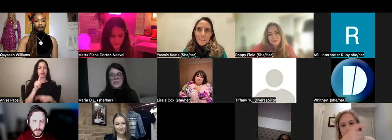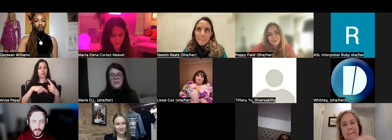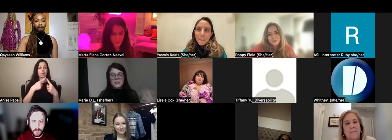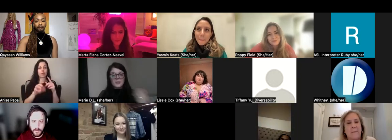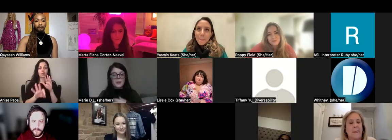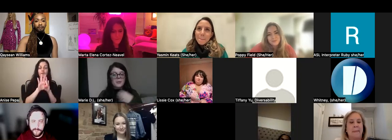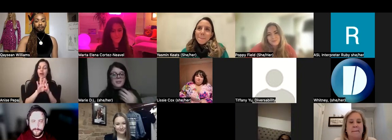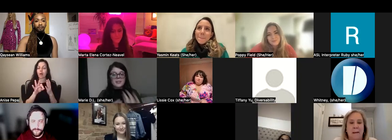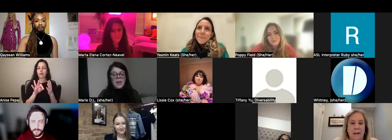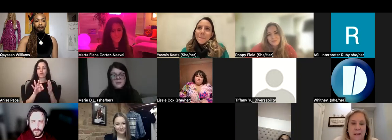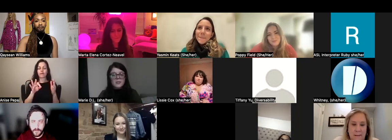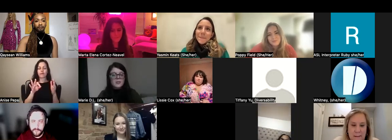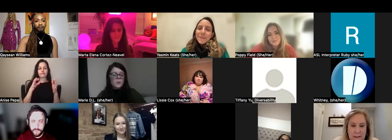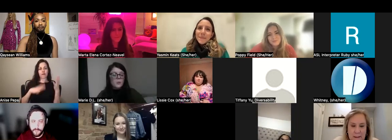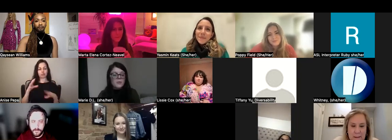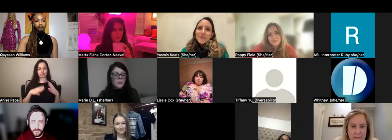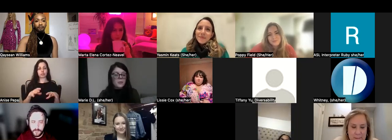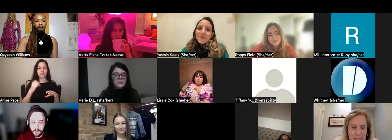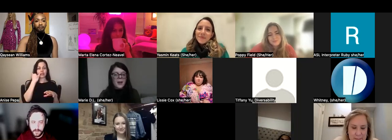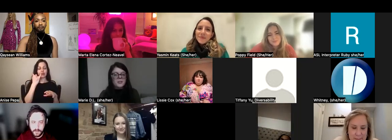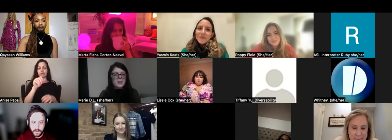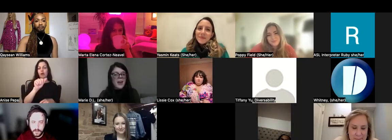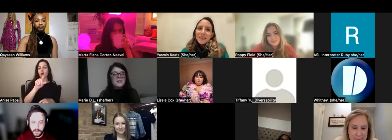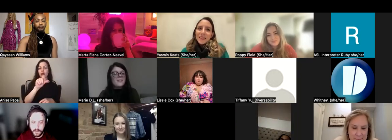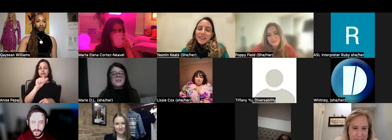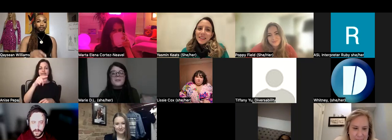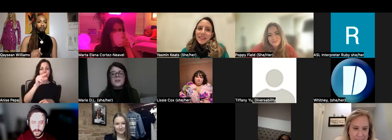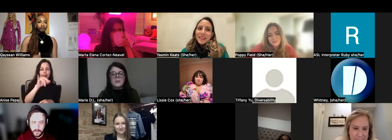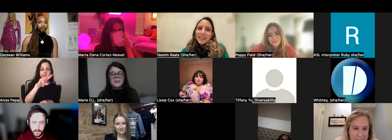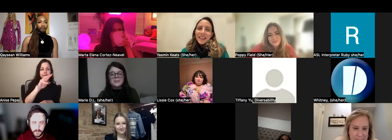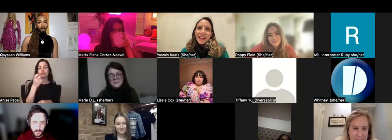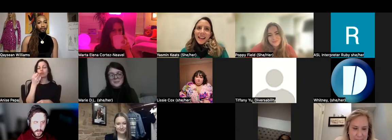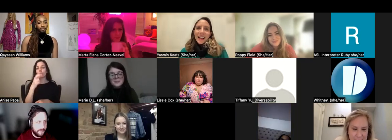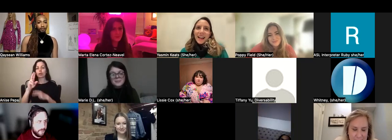it was adaptive fashion or universal fashion. How did that feel for you?